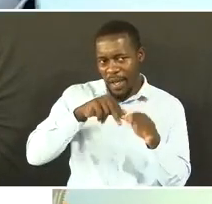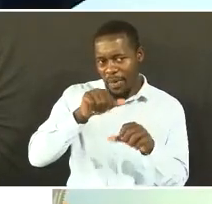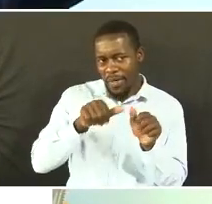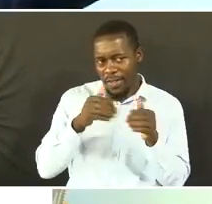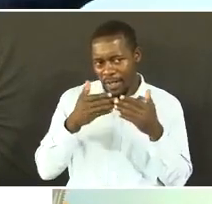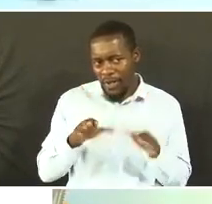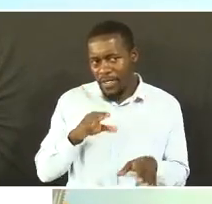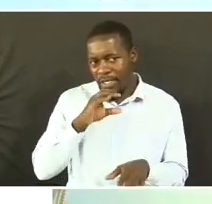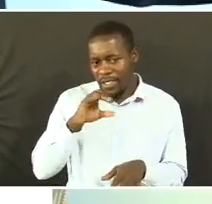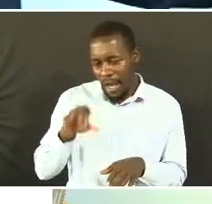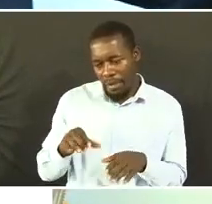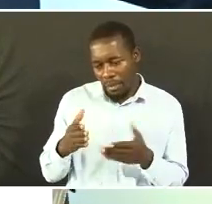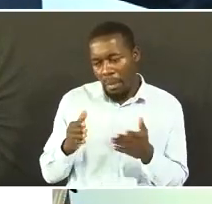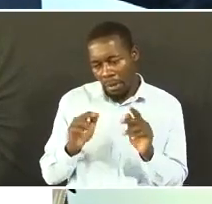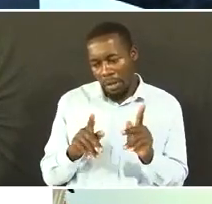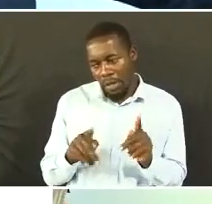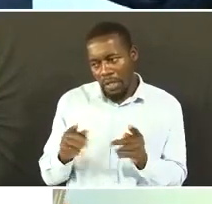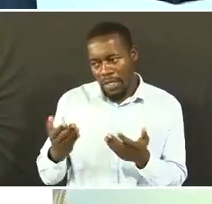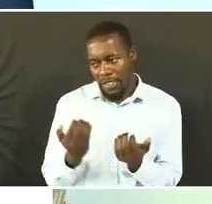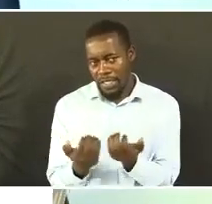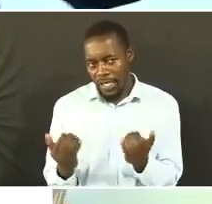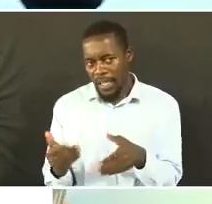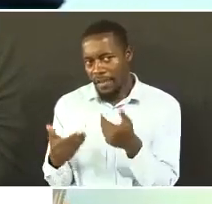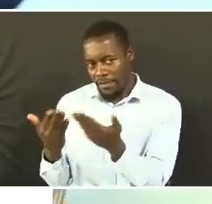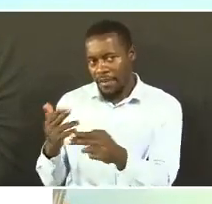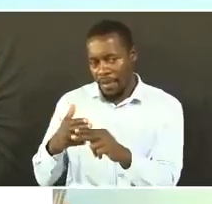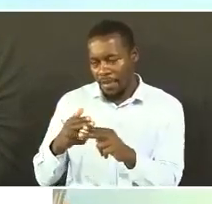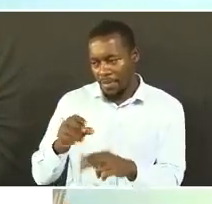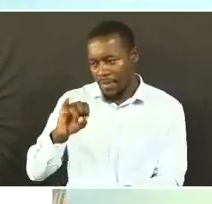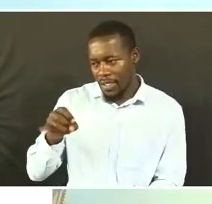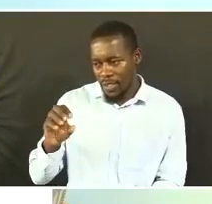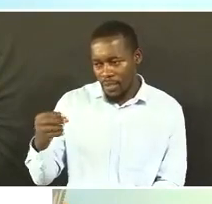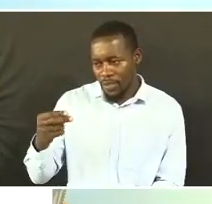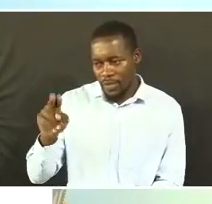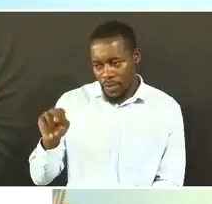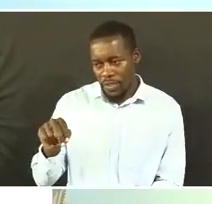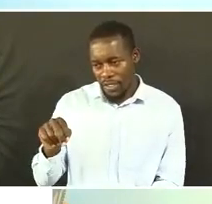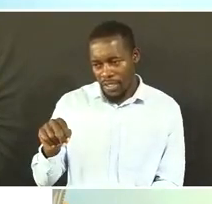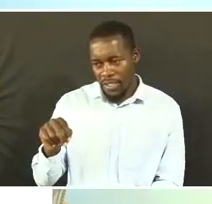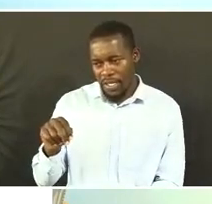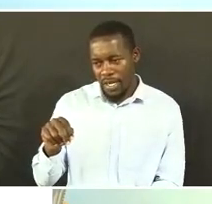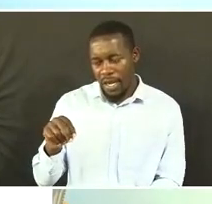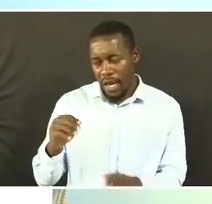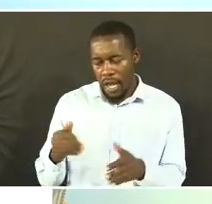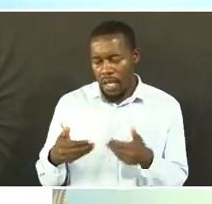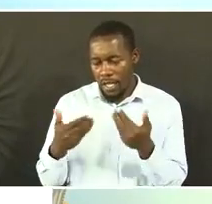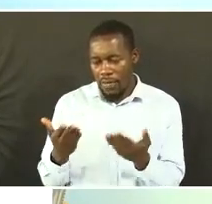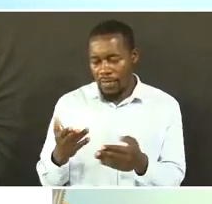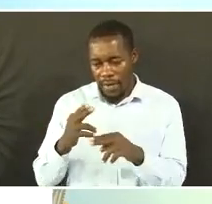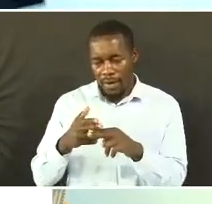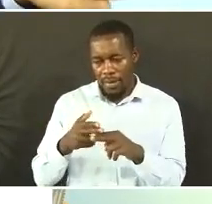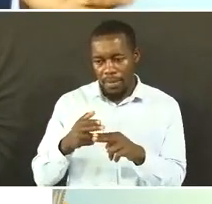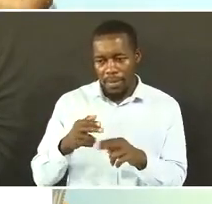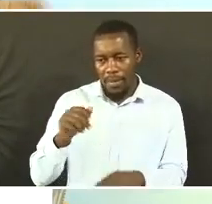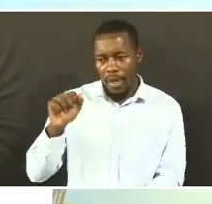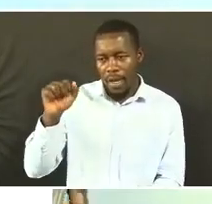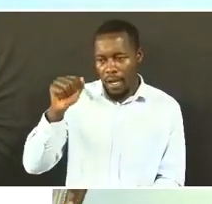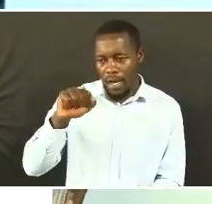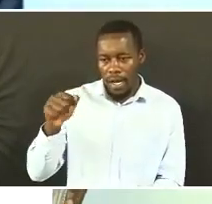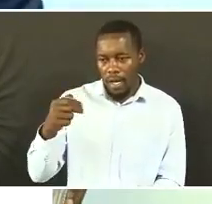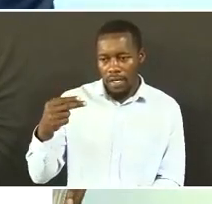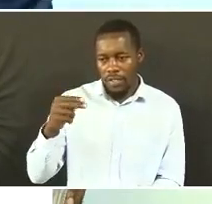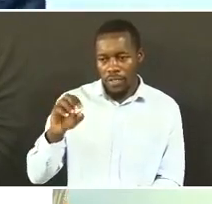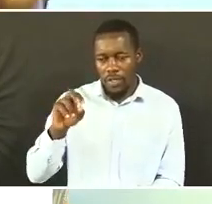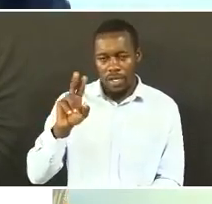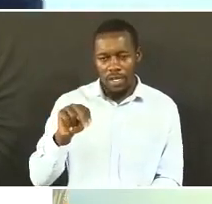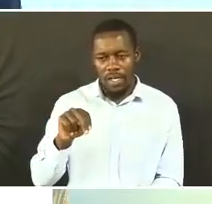was called John by the kids. Allow me to call him Sean. Prodigal Sean. I hope there is no Sean in congregation